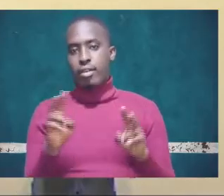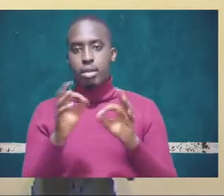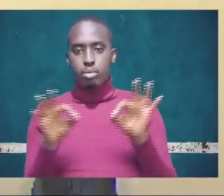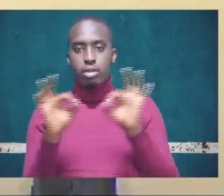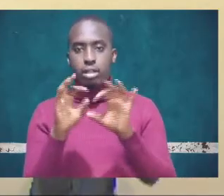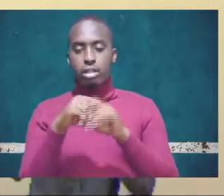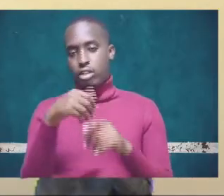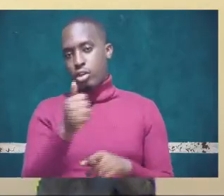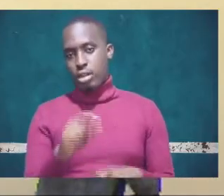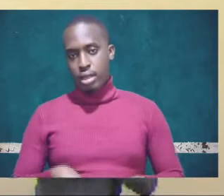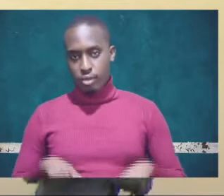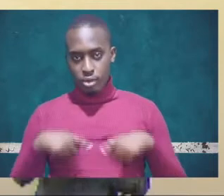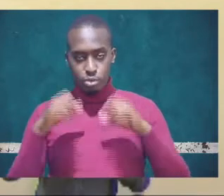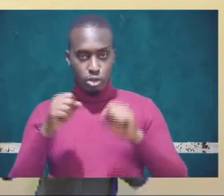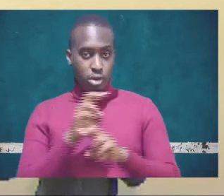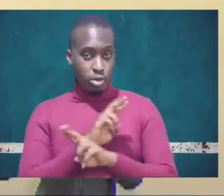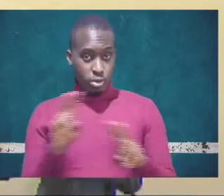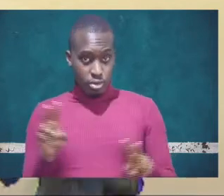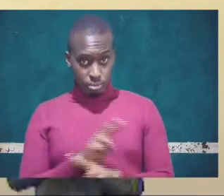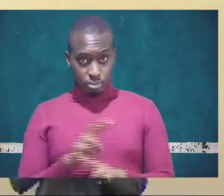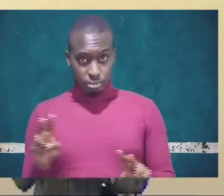in your life. You should really